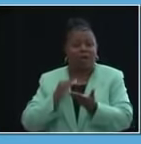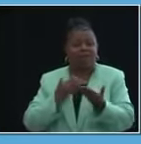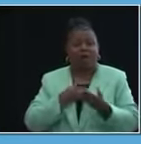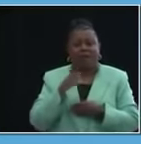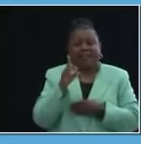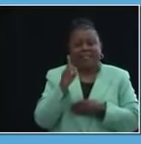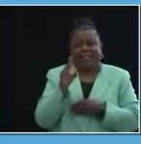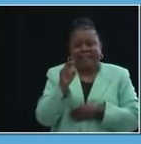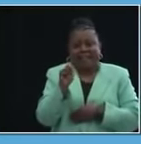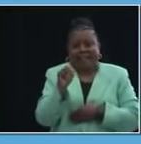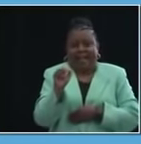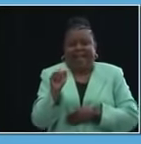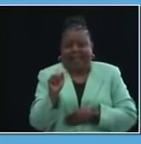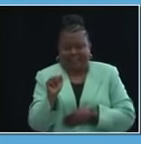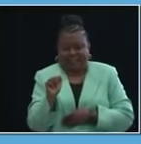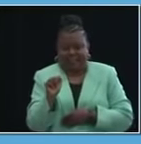DNA,